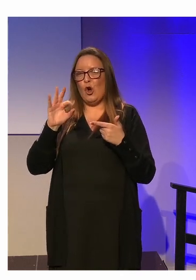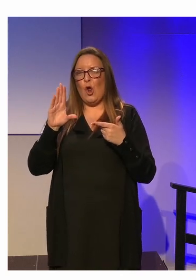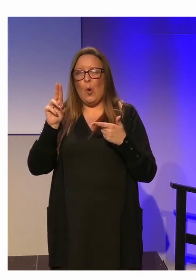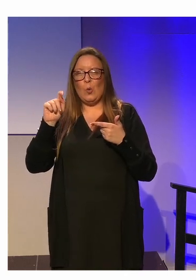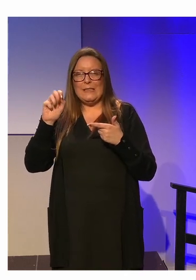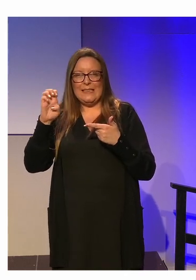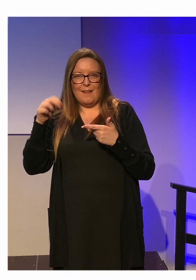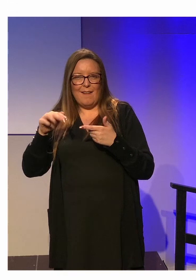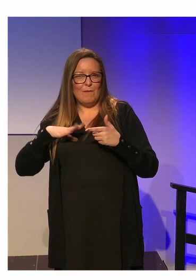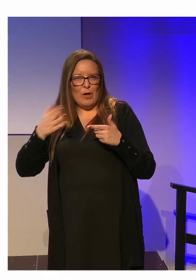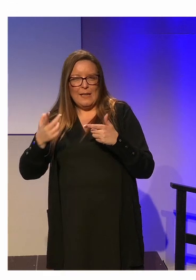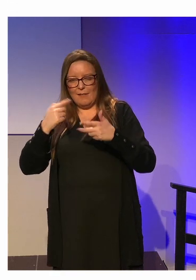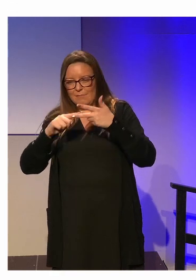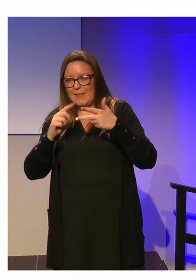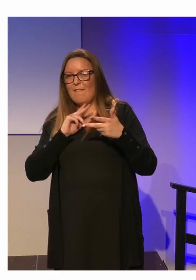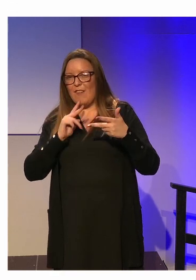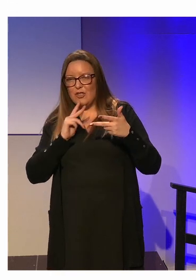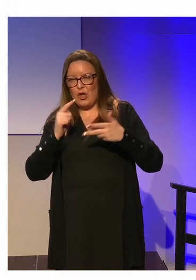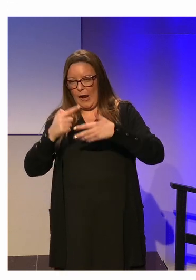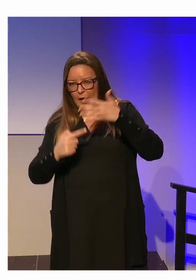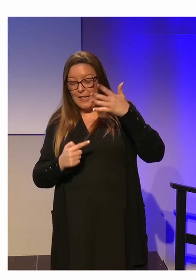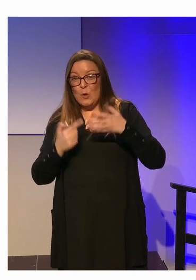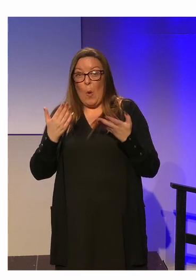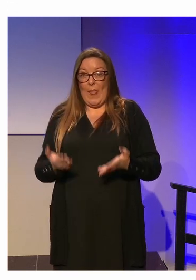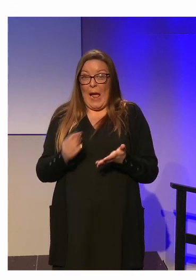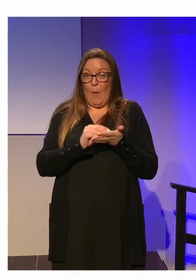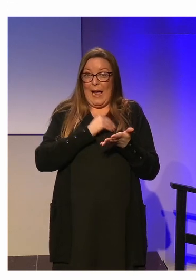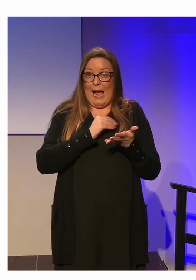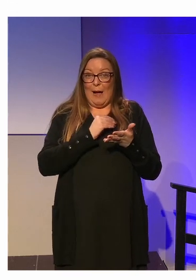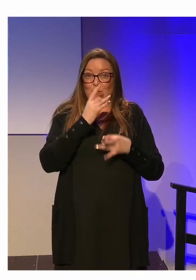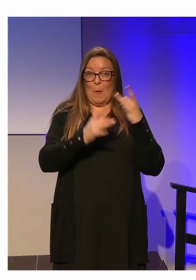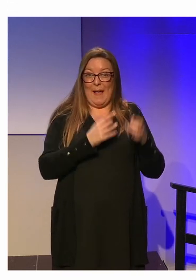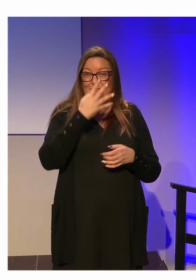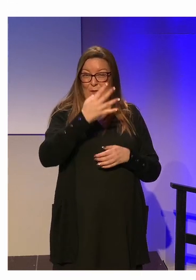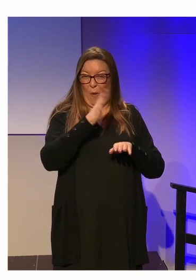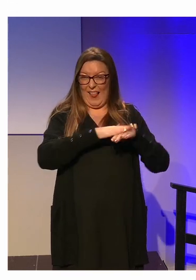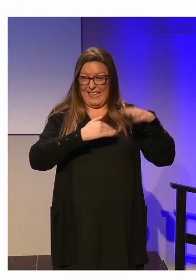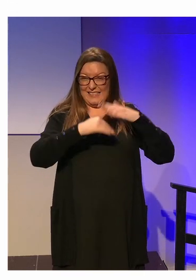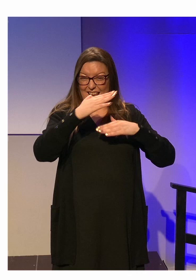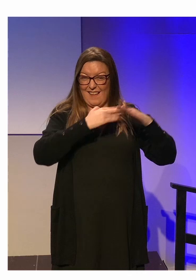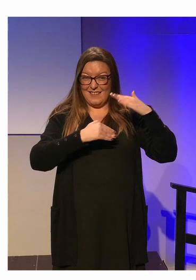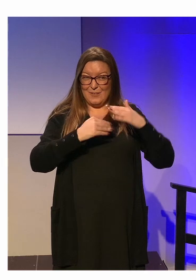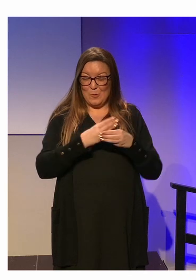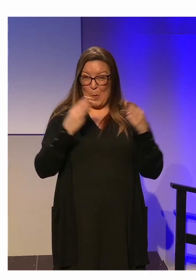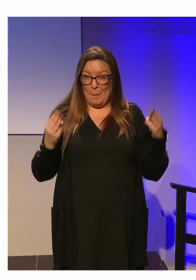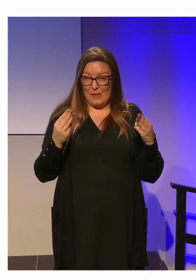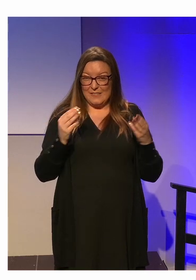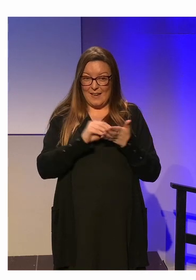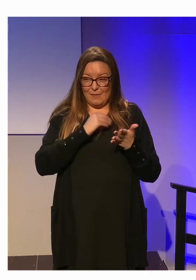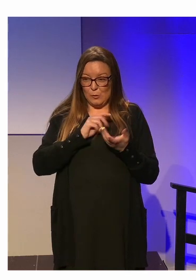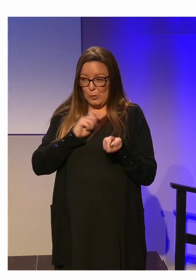And some are vegetarian. So now you have to make 4 lasagnas. Too much, right? You have to change the